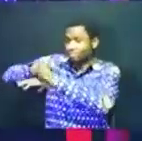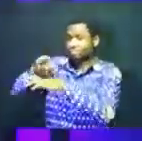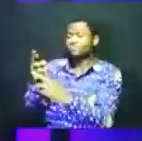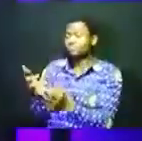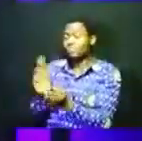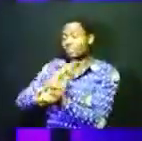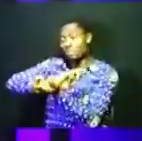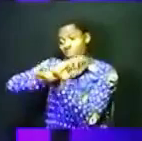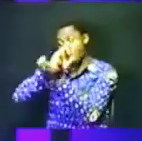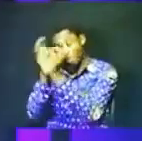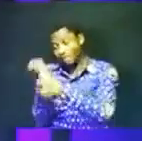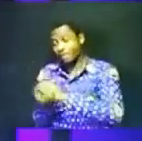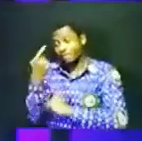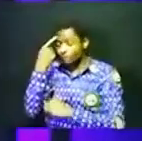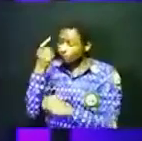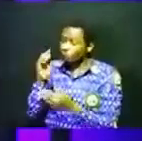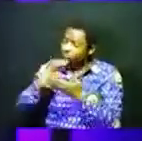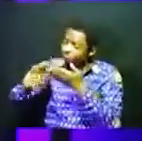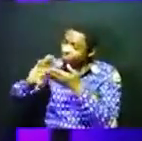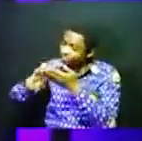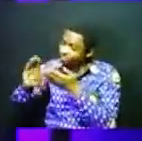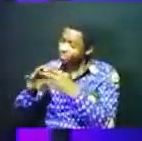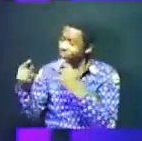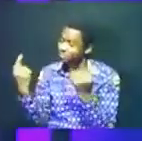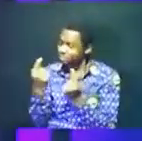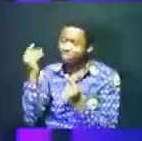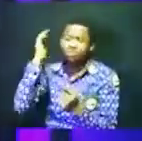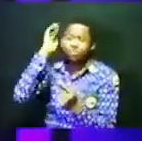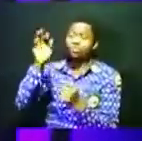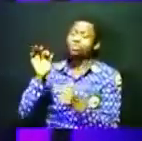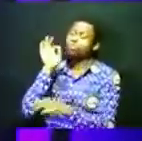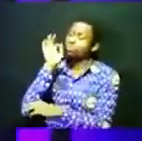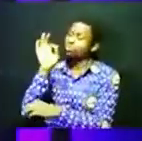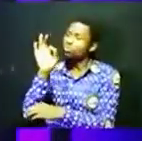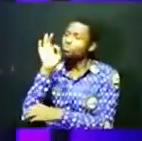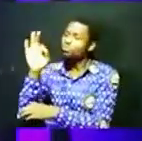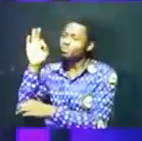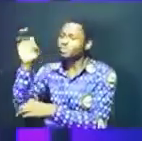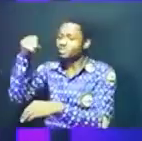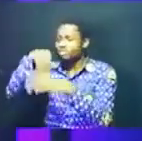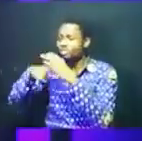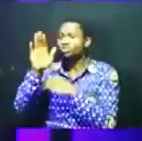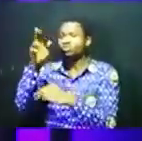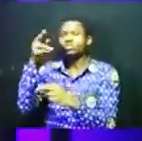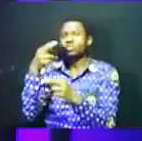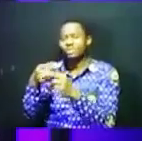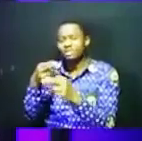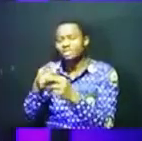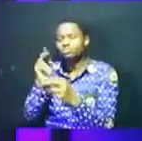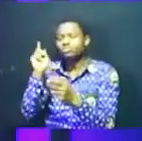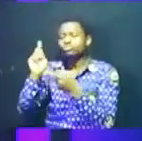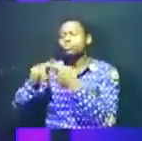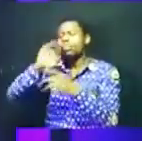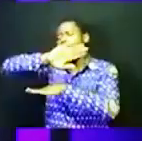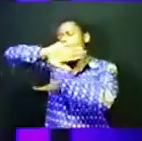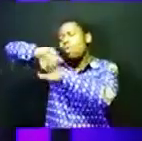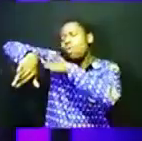repentance for the forgiveness of sins will be preached in his name to all nations beginning at Jerusalem.